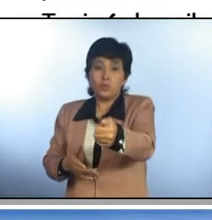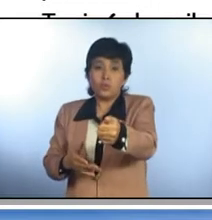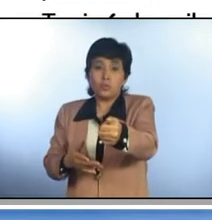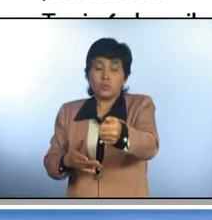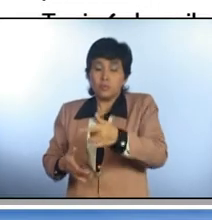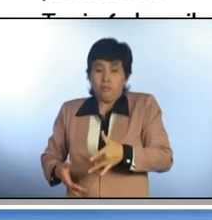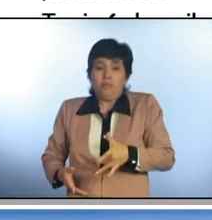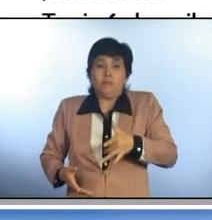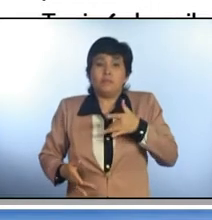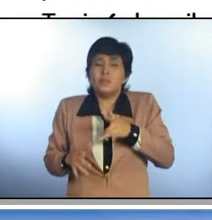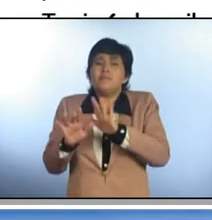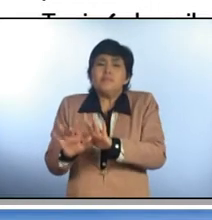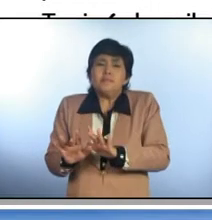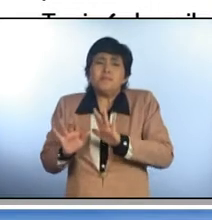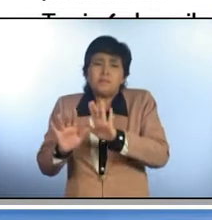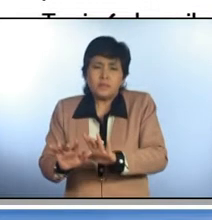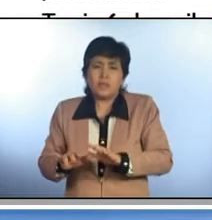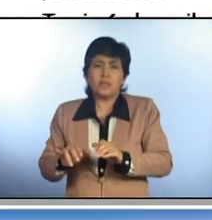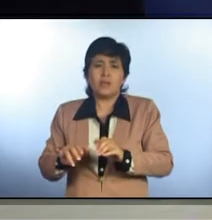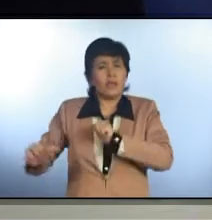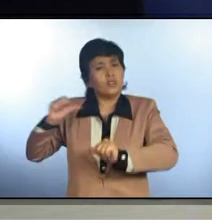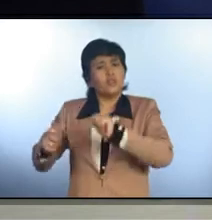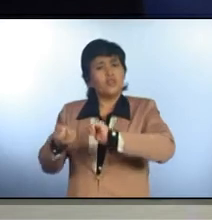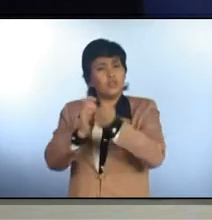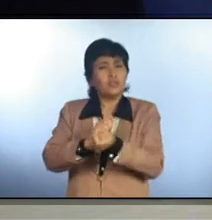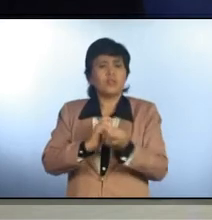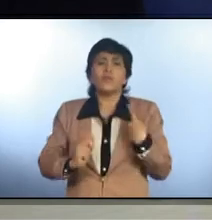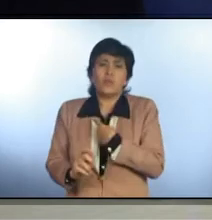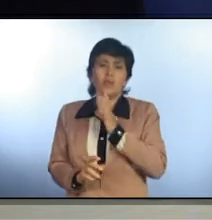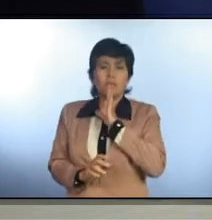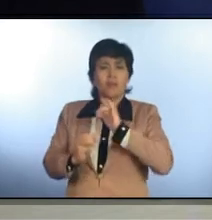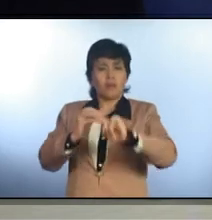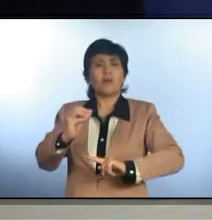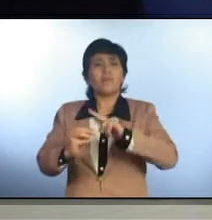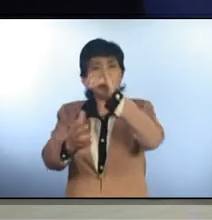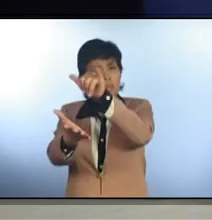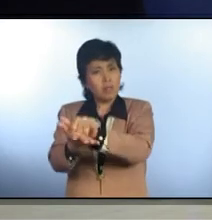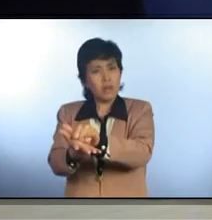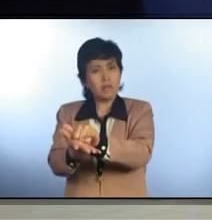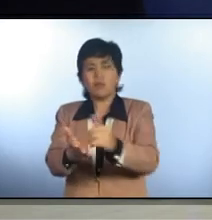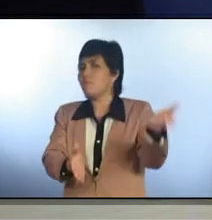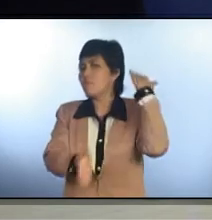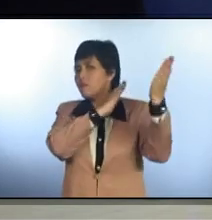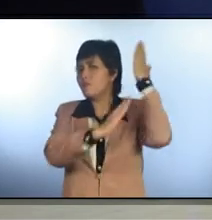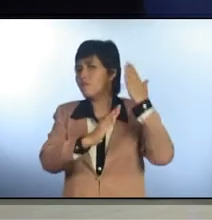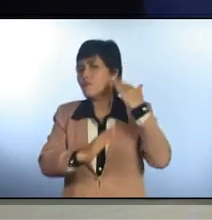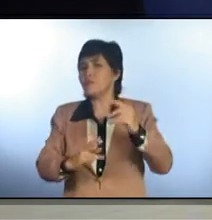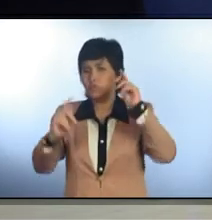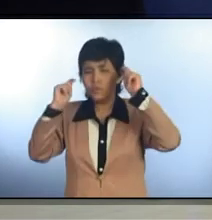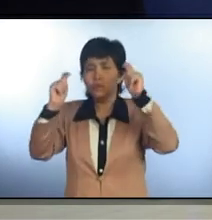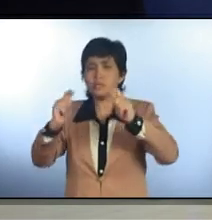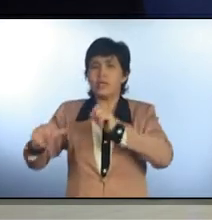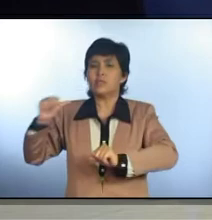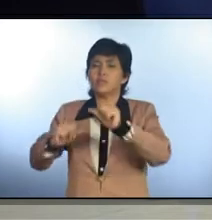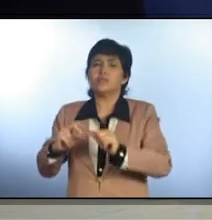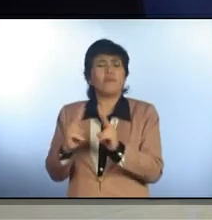persuaded, the attitude change. We have talked about that in the previous tutorial, that attitude